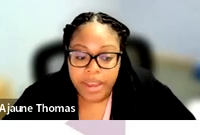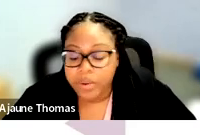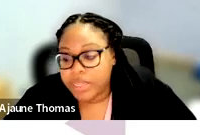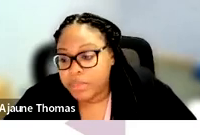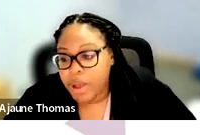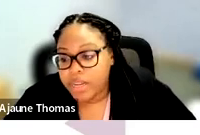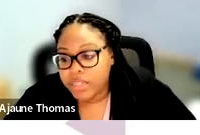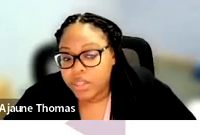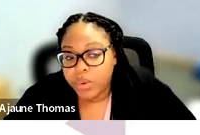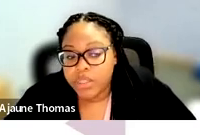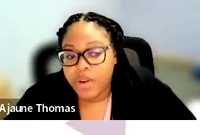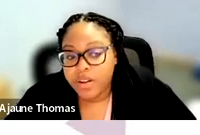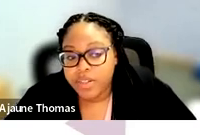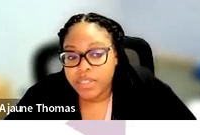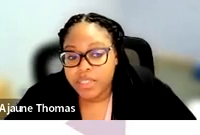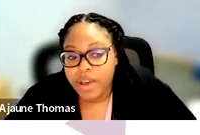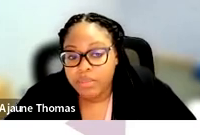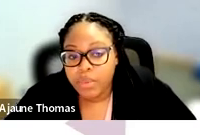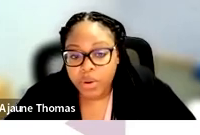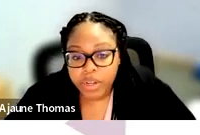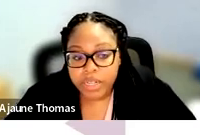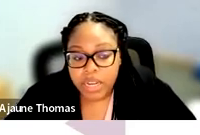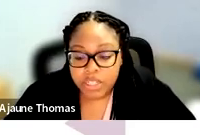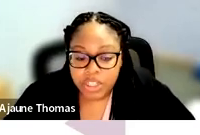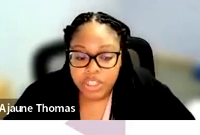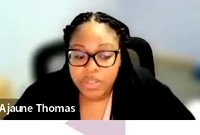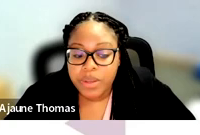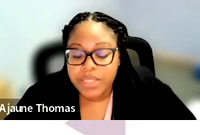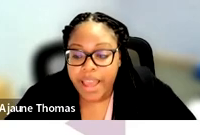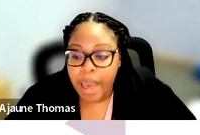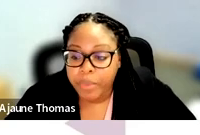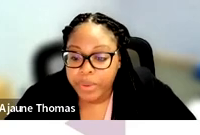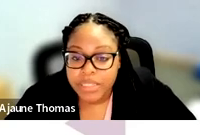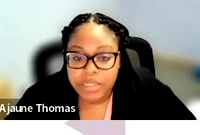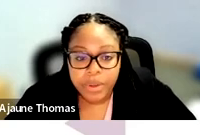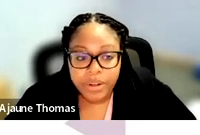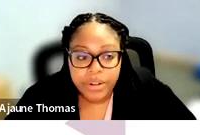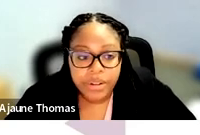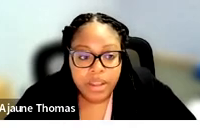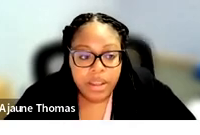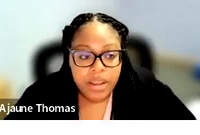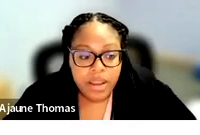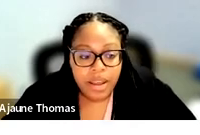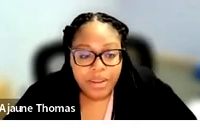on iOS products. So as far as fine motor and touch, we would say Apple is the winner.